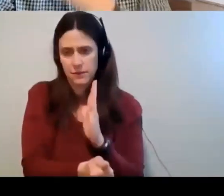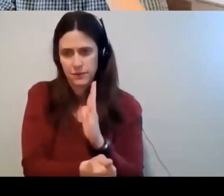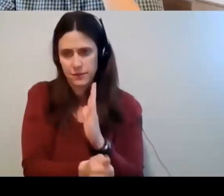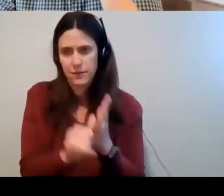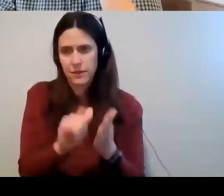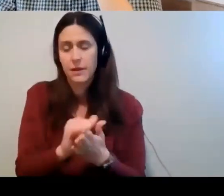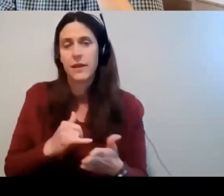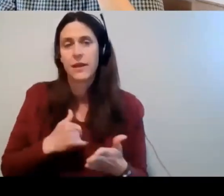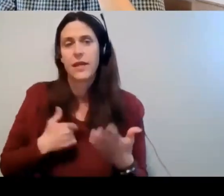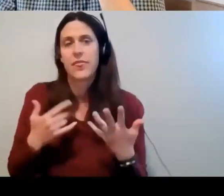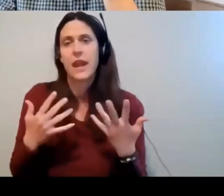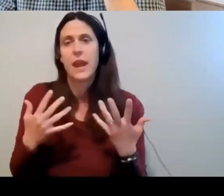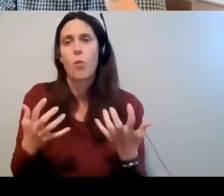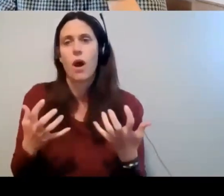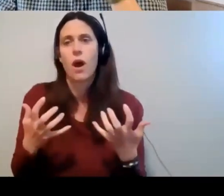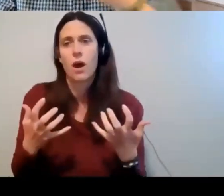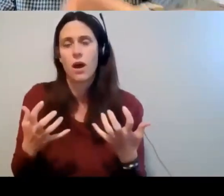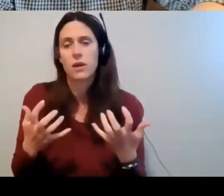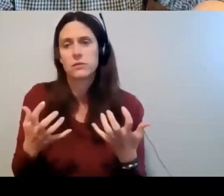I want to